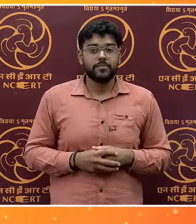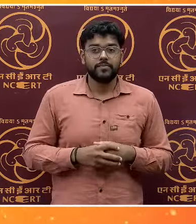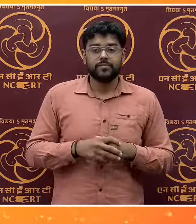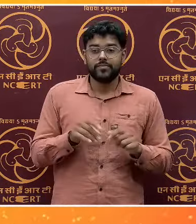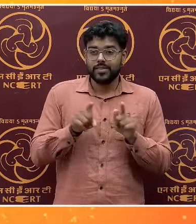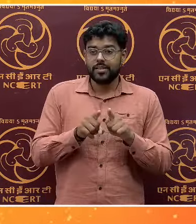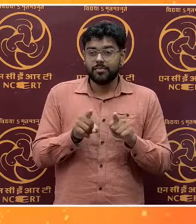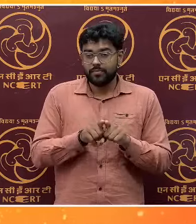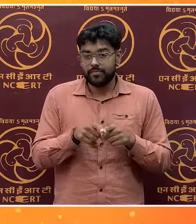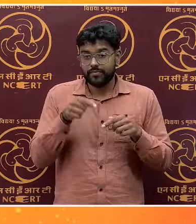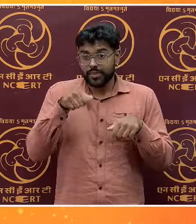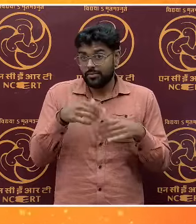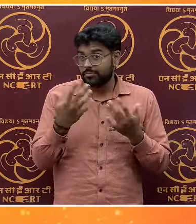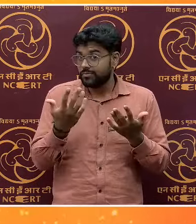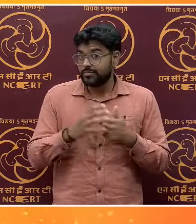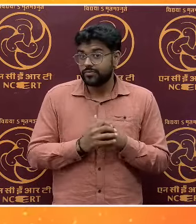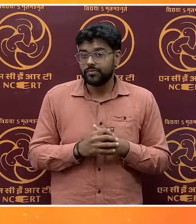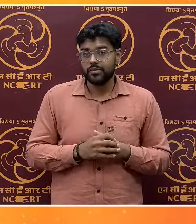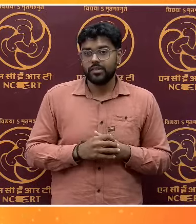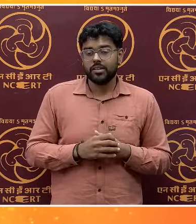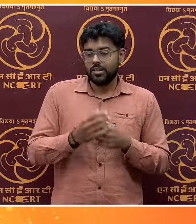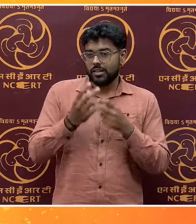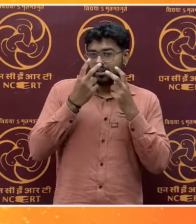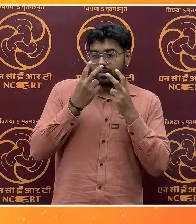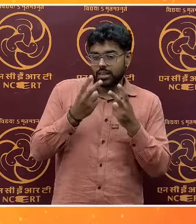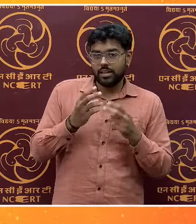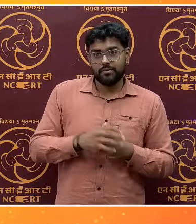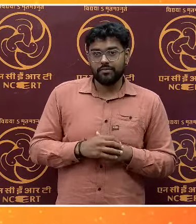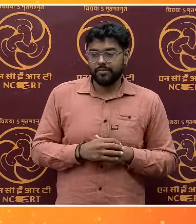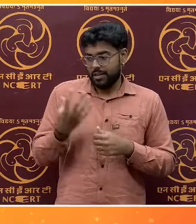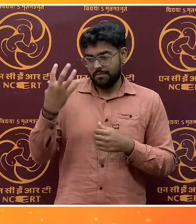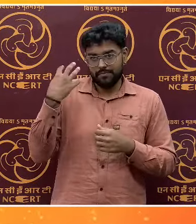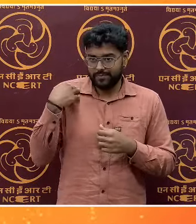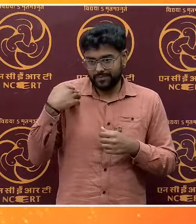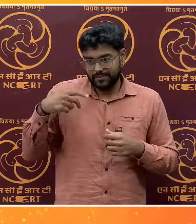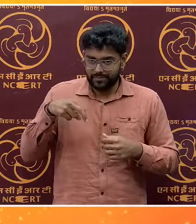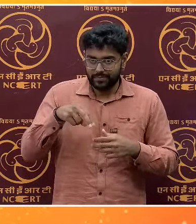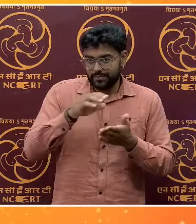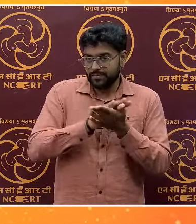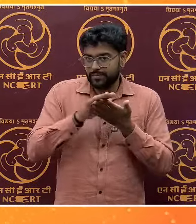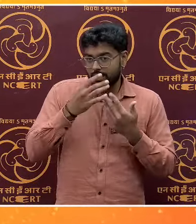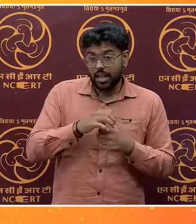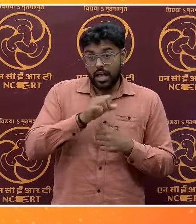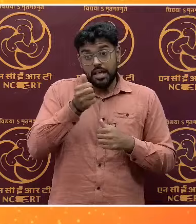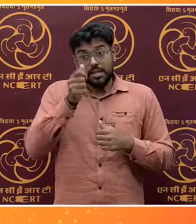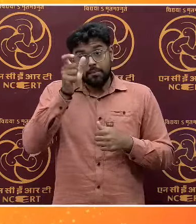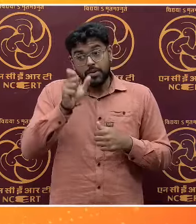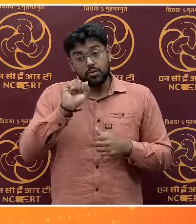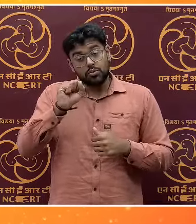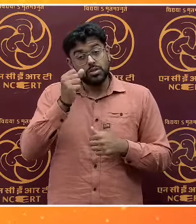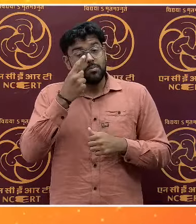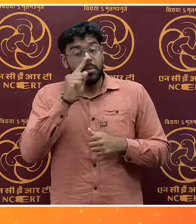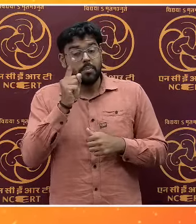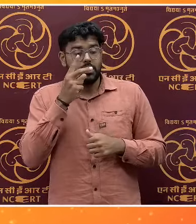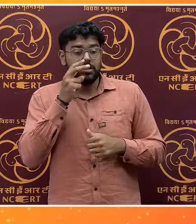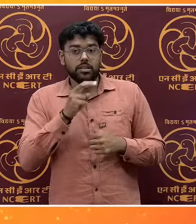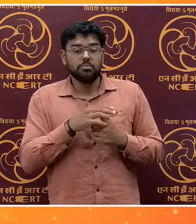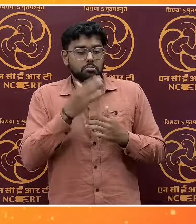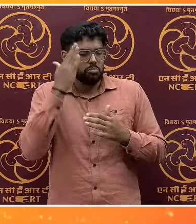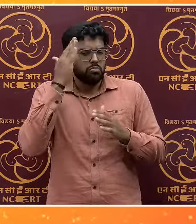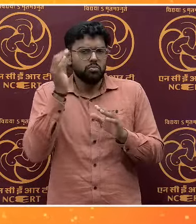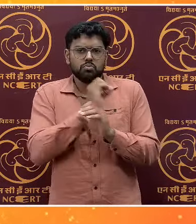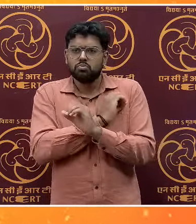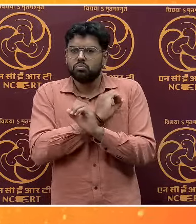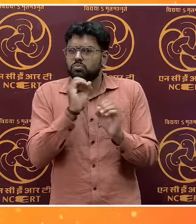So here, that lady who seek the help of that boy is now praying for For that that boy boy. Yes. whom she don't even